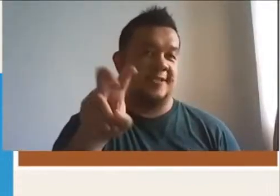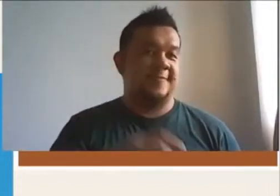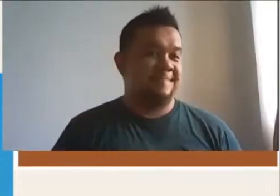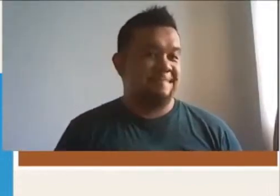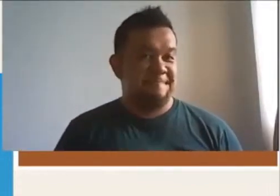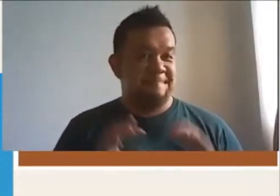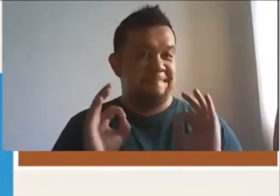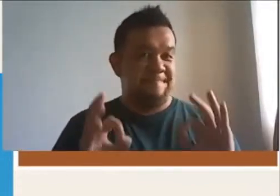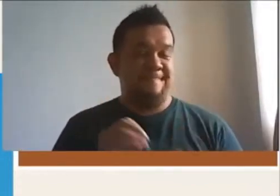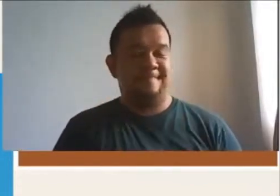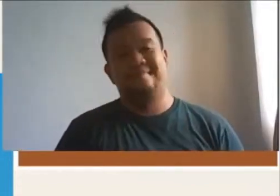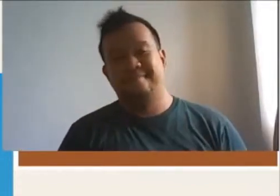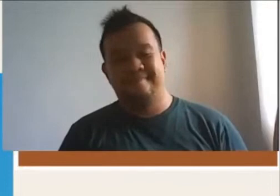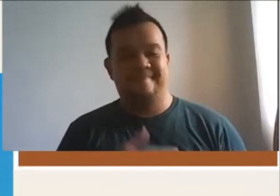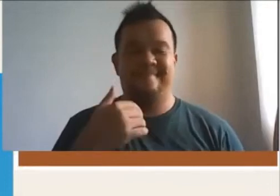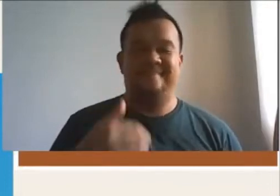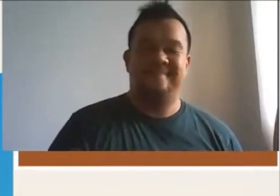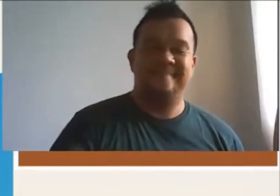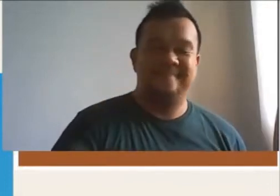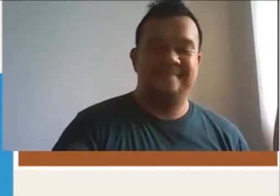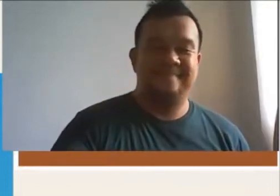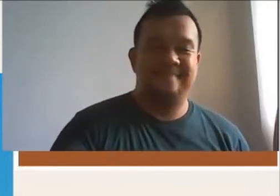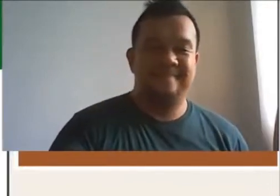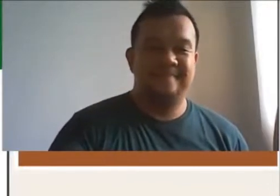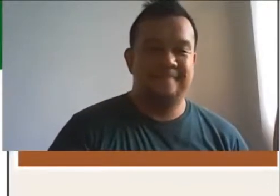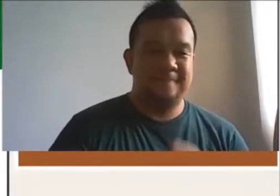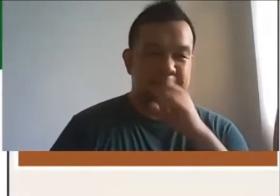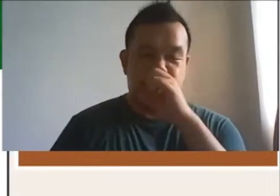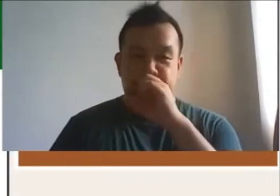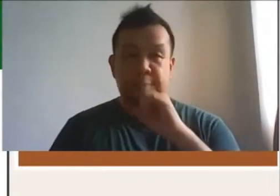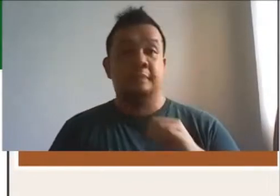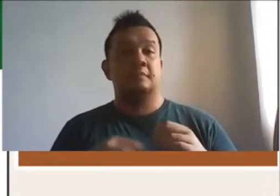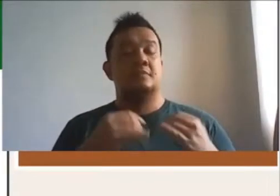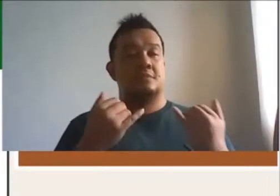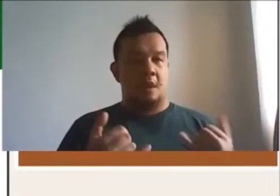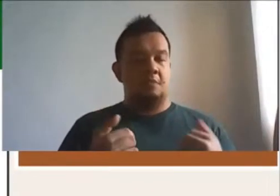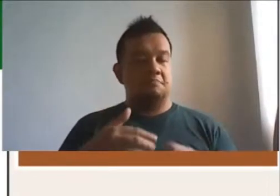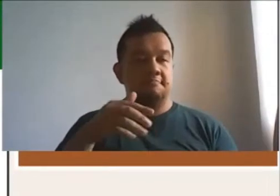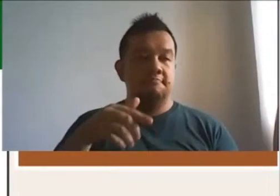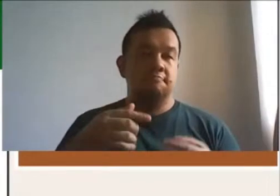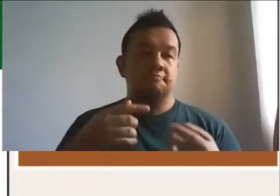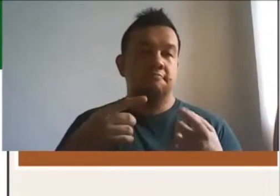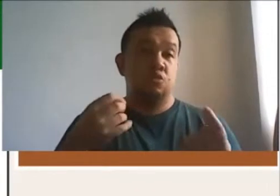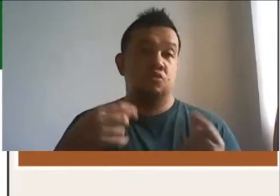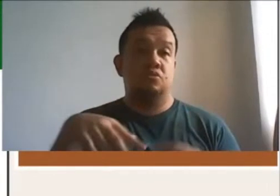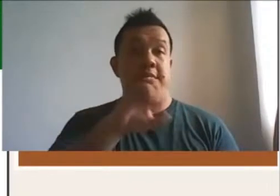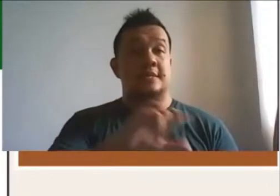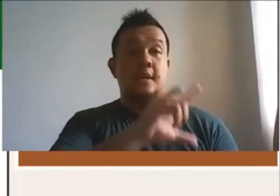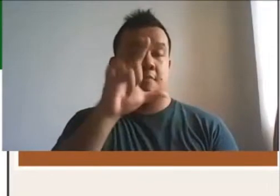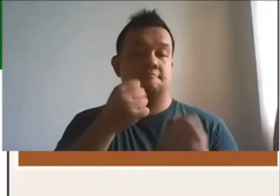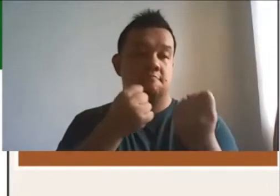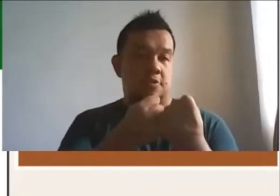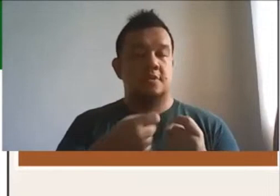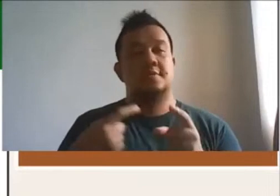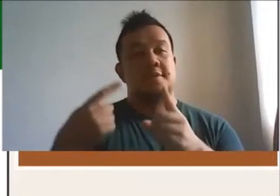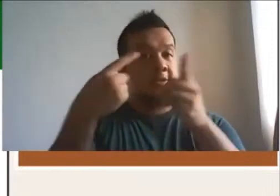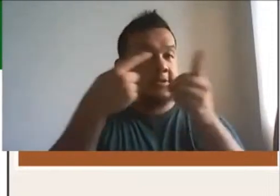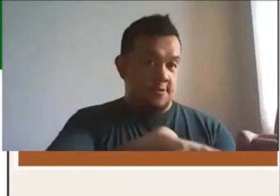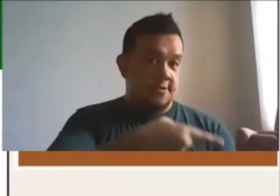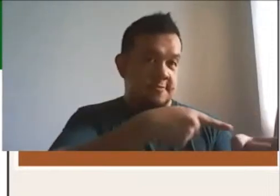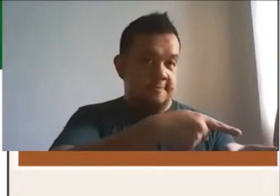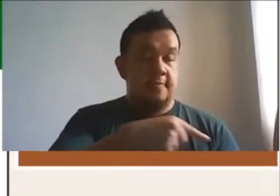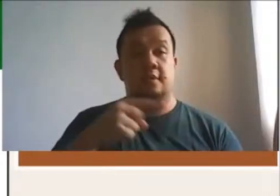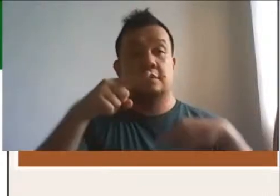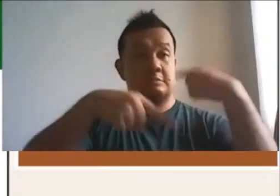Okay, so now, to support yung FSL, we call for donations as well. We call it Sign